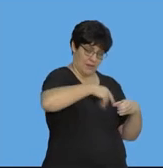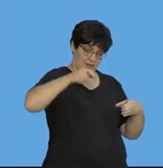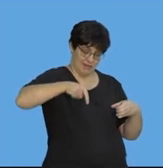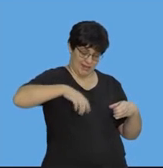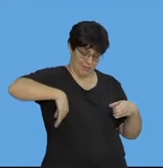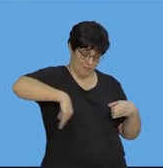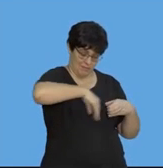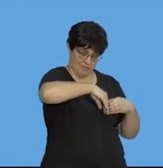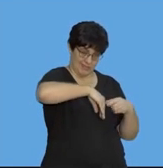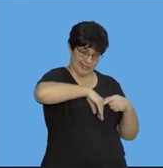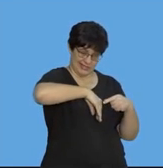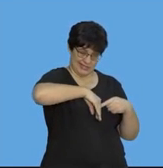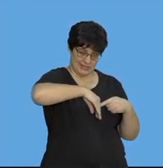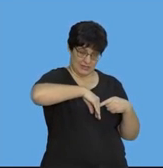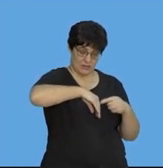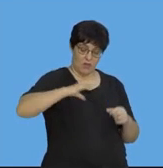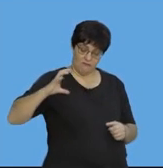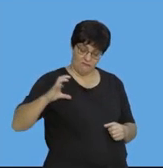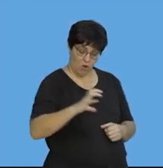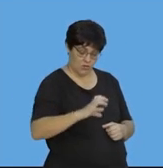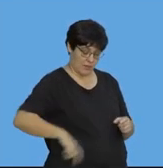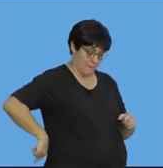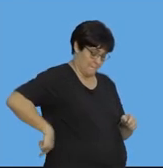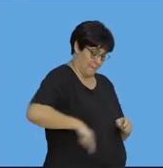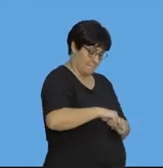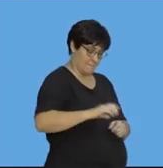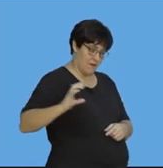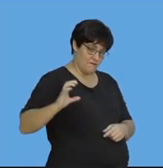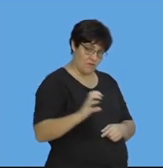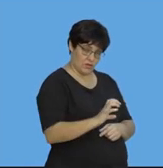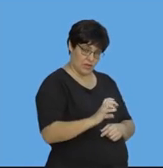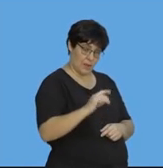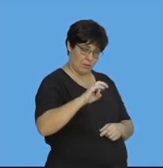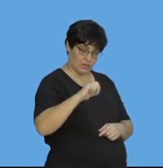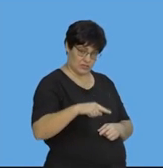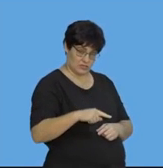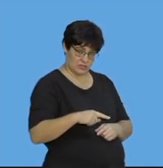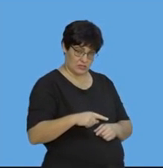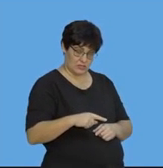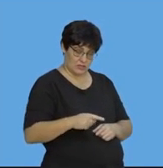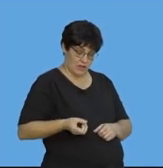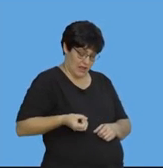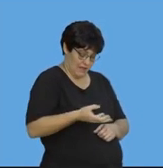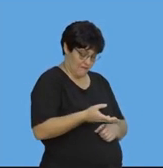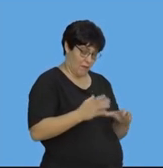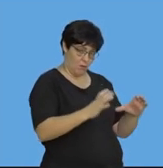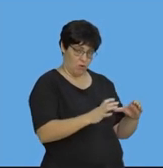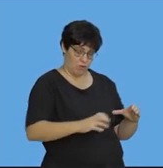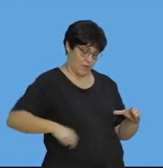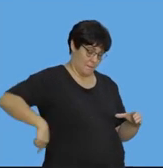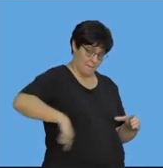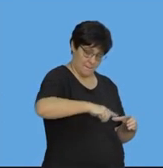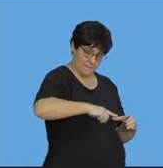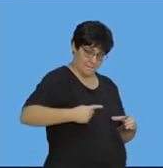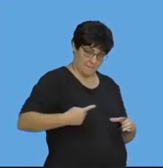Okay, so this is the force that the soccer player, well, the impulse that the soccer player is exerting on the